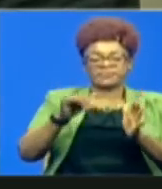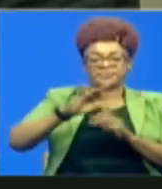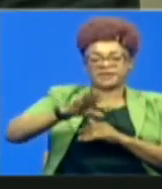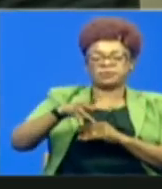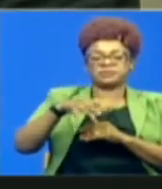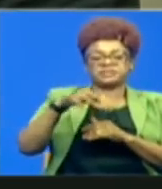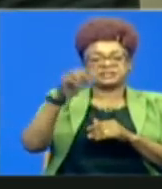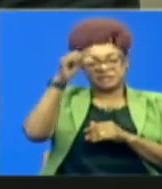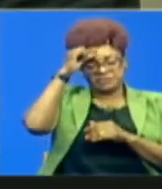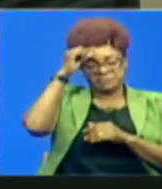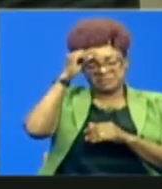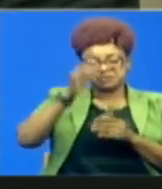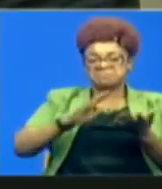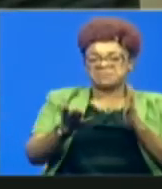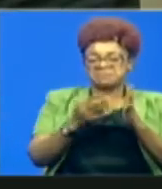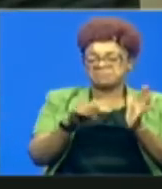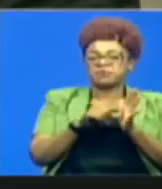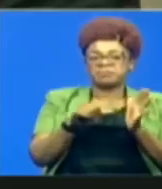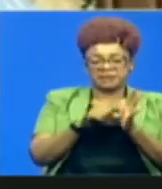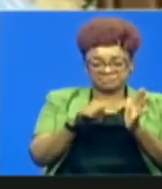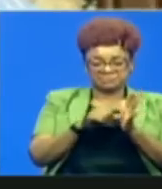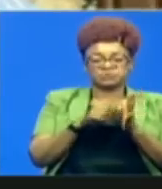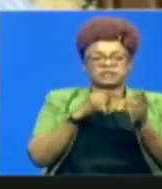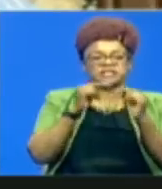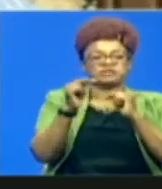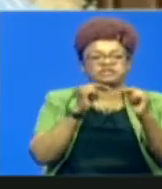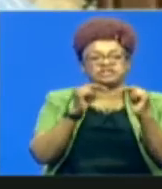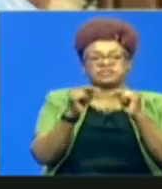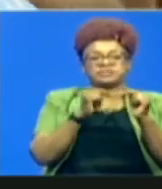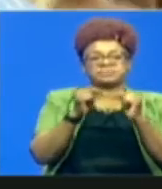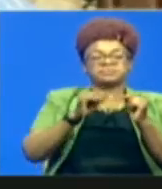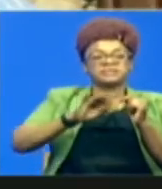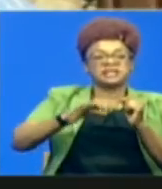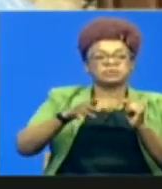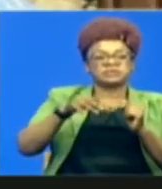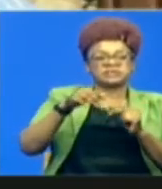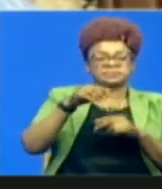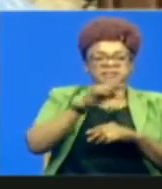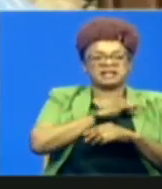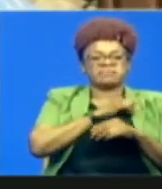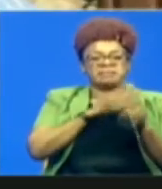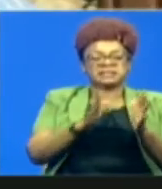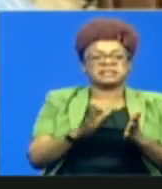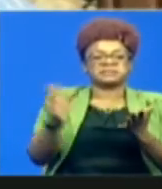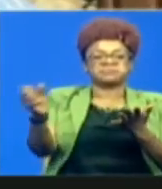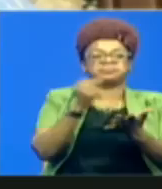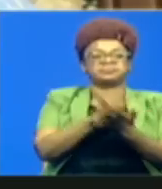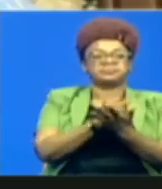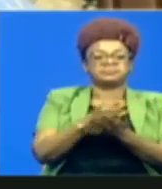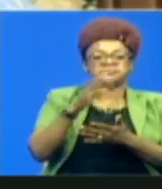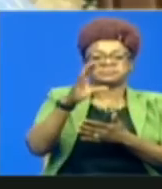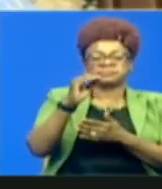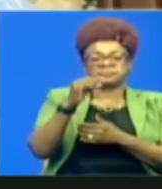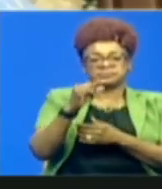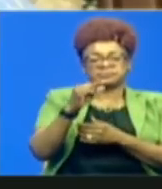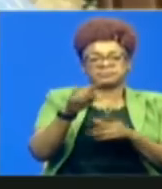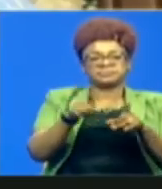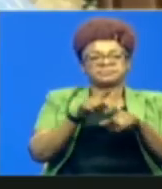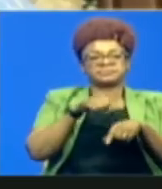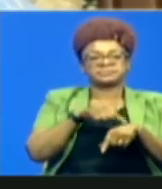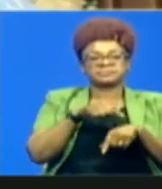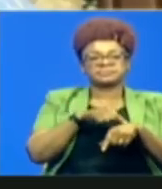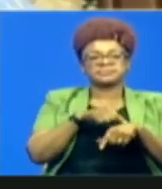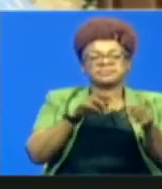government may be a detriment to the talks. The county governments have nominated COG. At the same time, they have